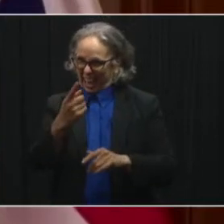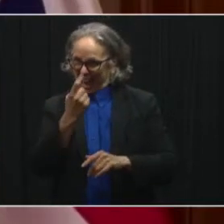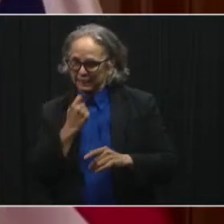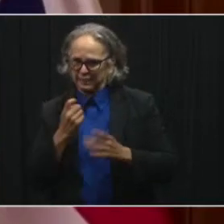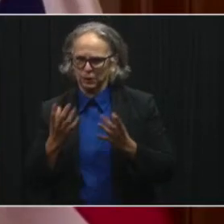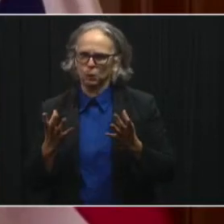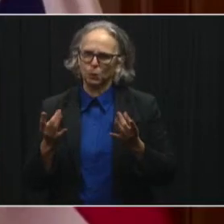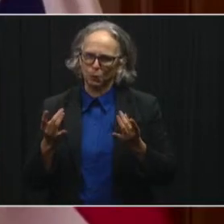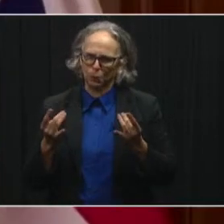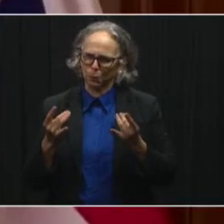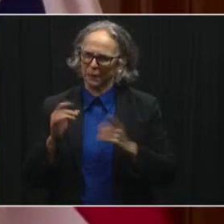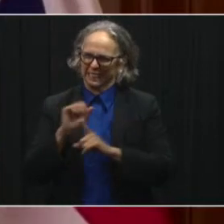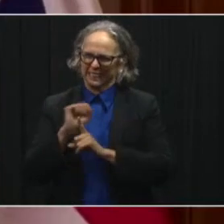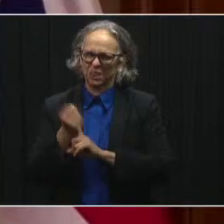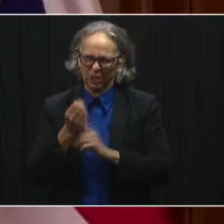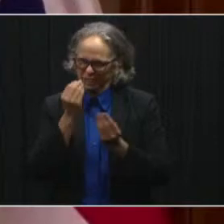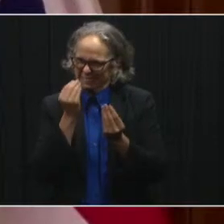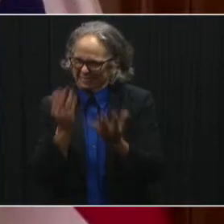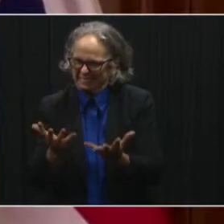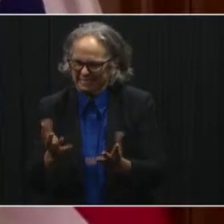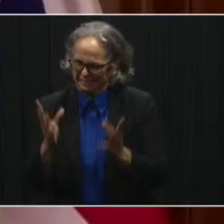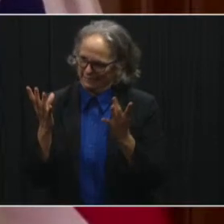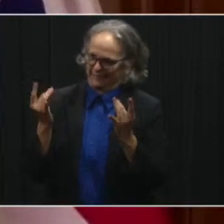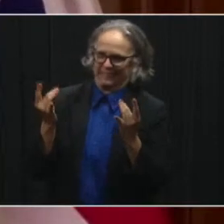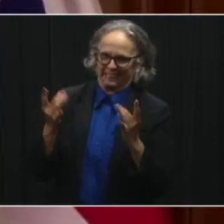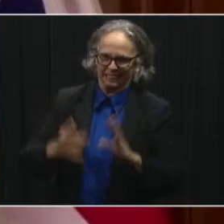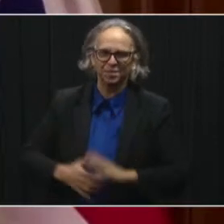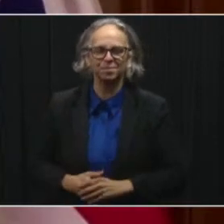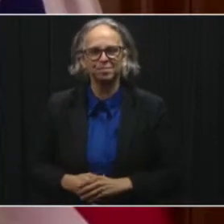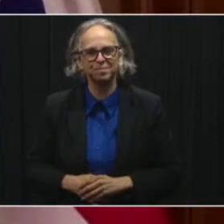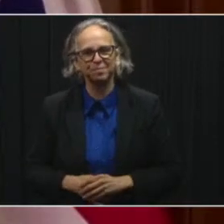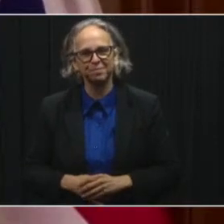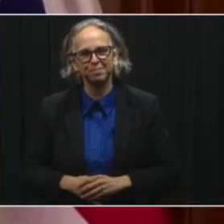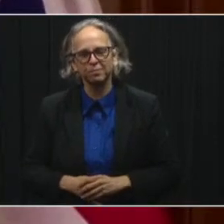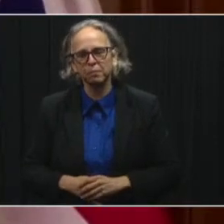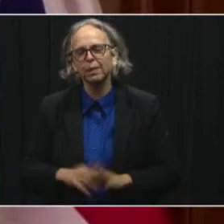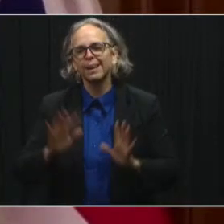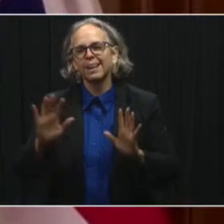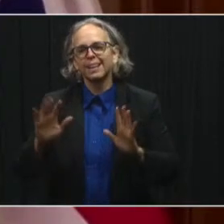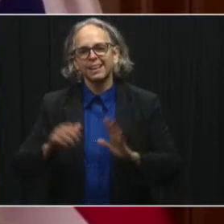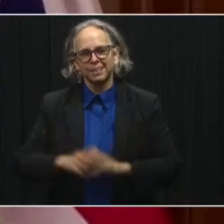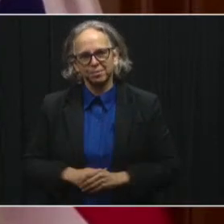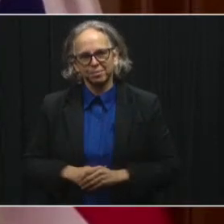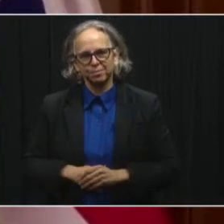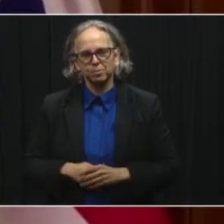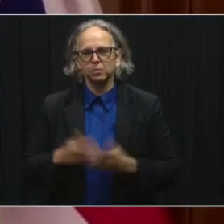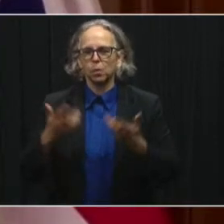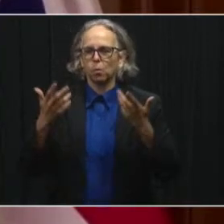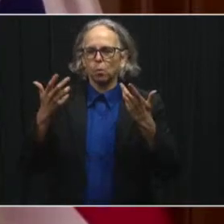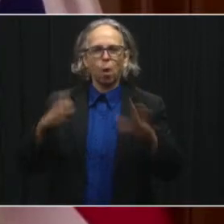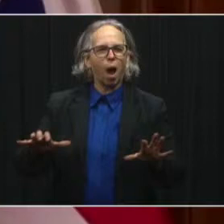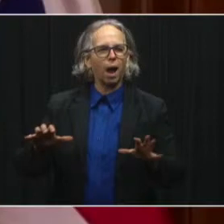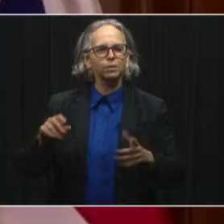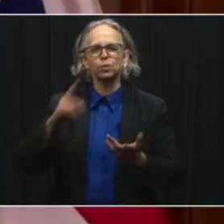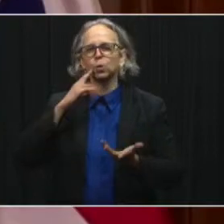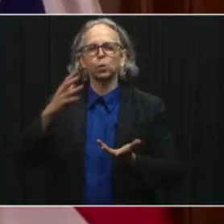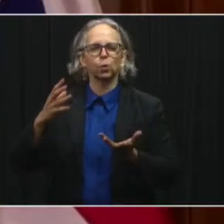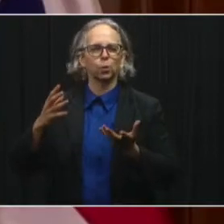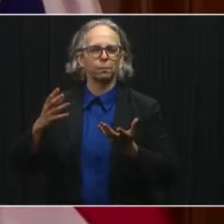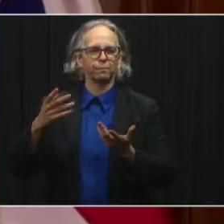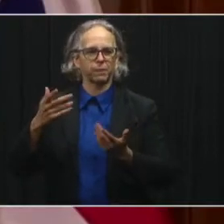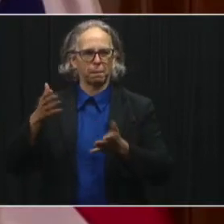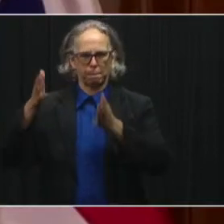when you start thinking about infringing, I suppose, I don't know what the right word is, on somebody's right to